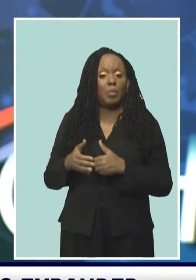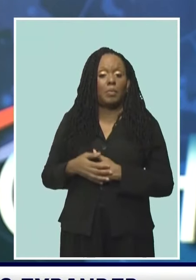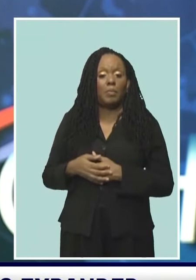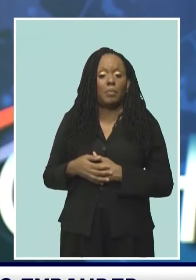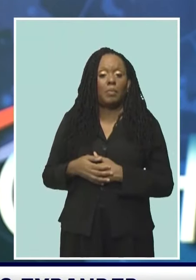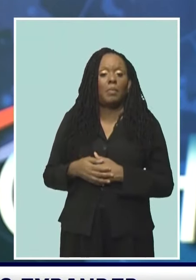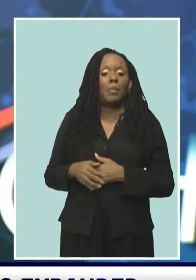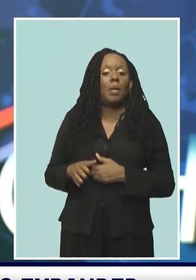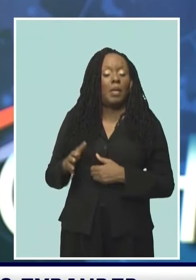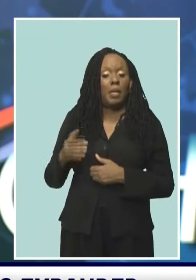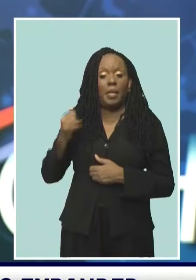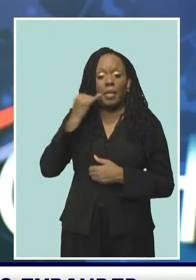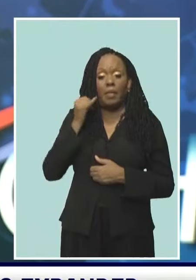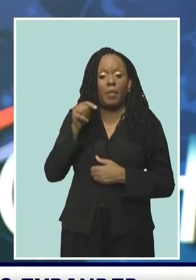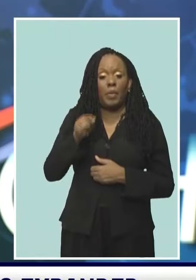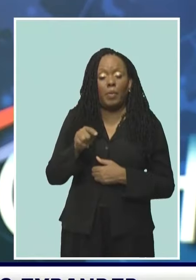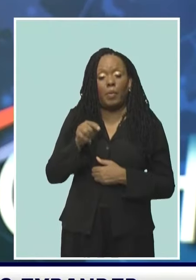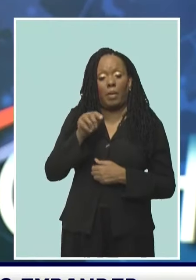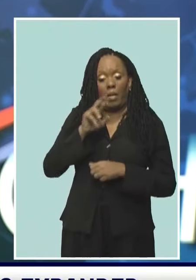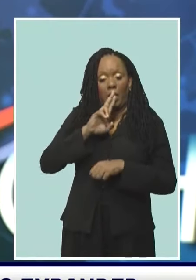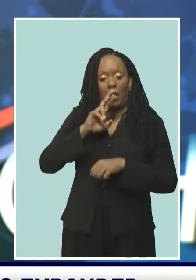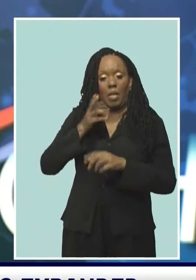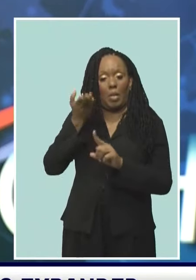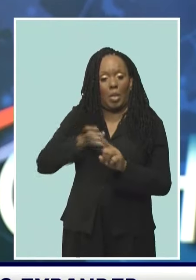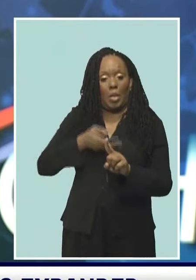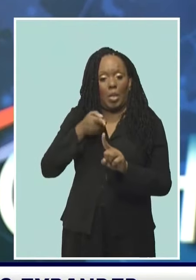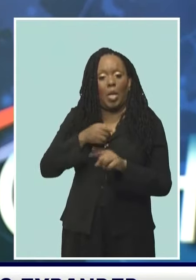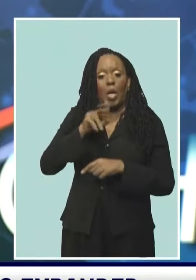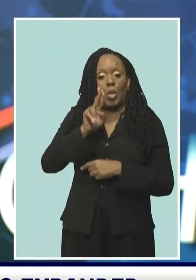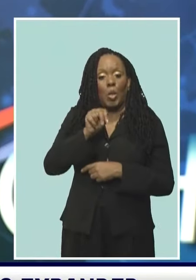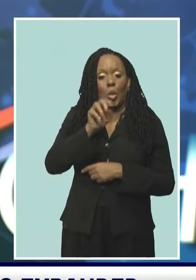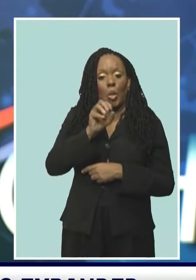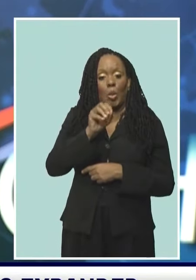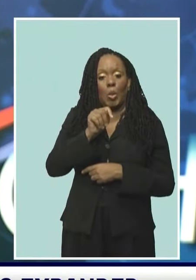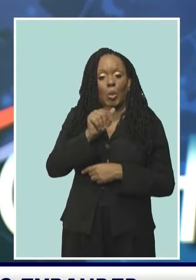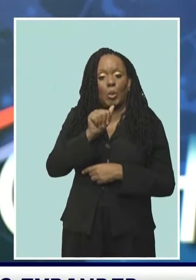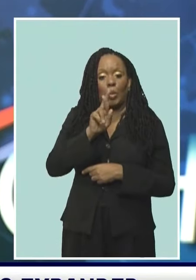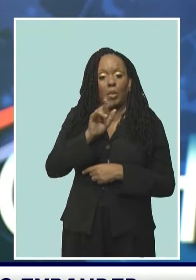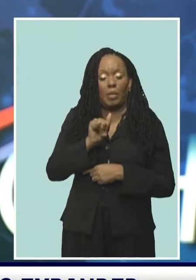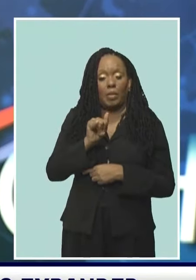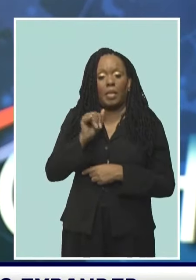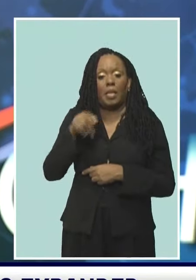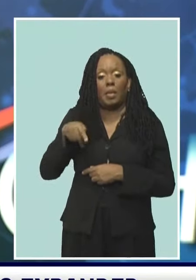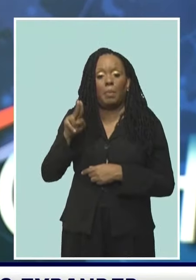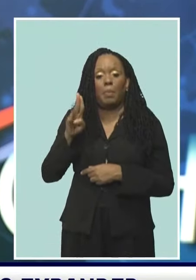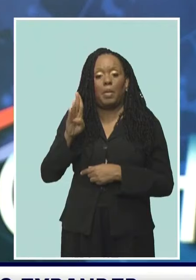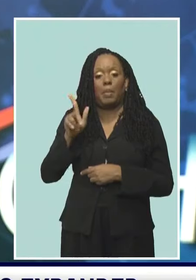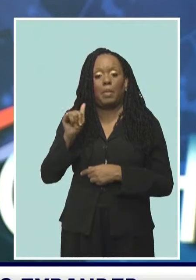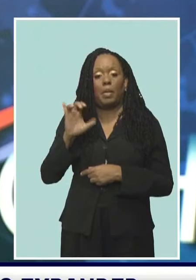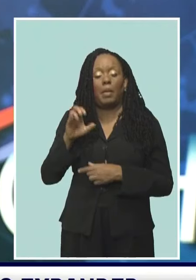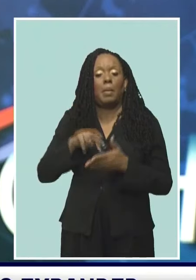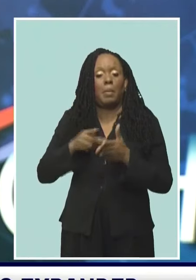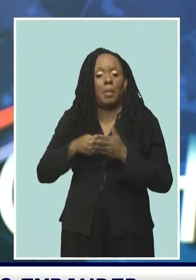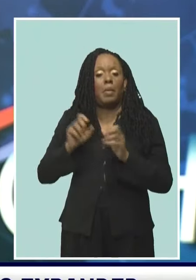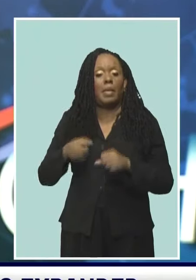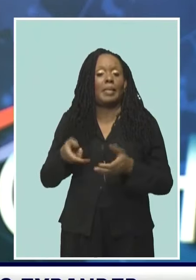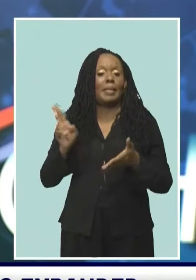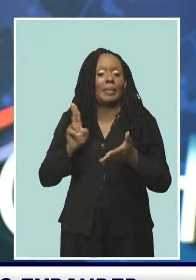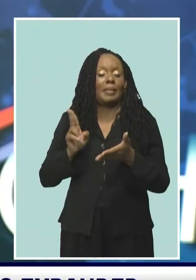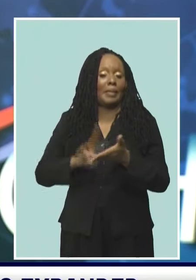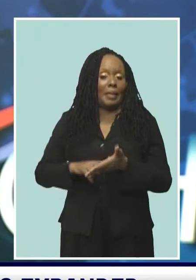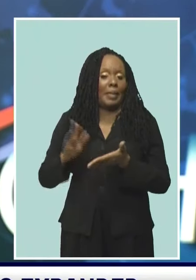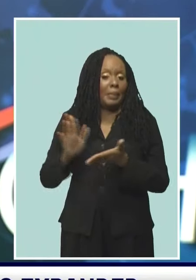the public in non-contentious matters, authenticate documents related to immigration or marriage, and other areas. Leader of